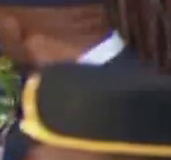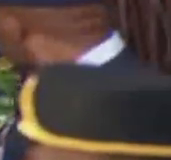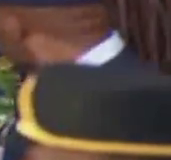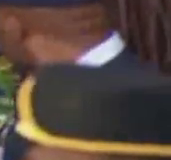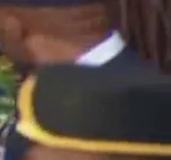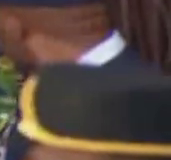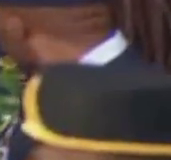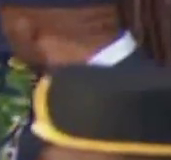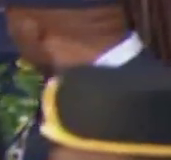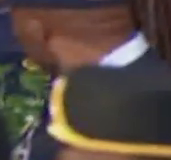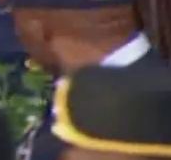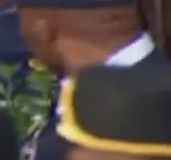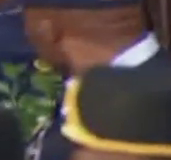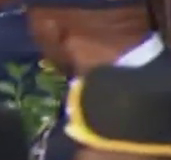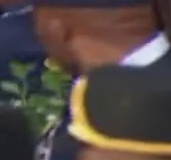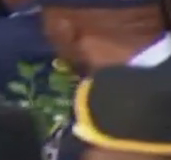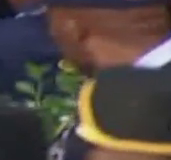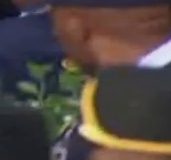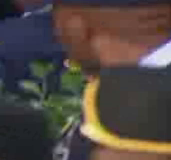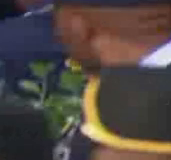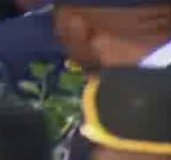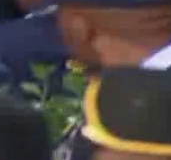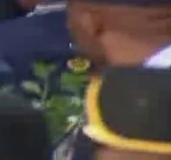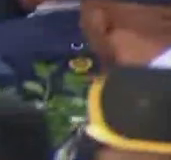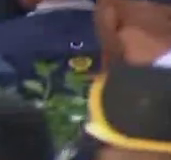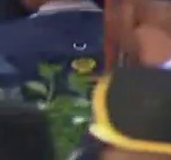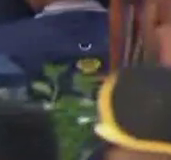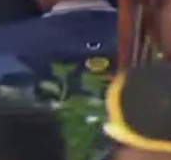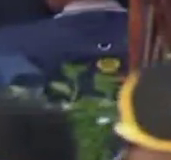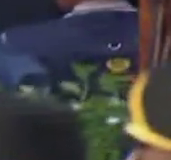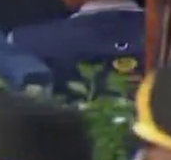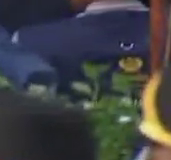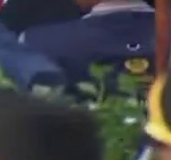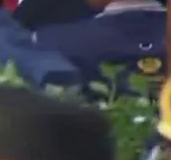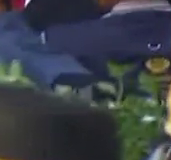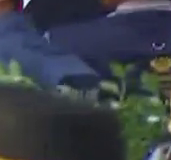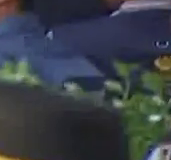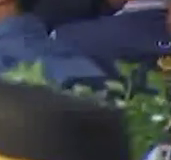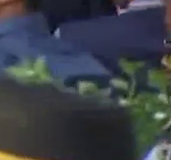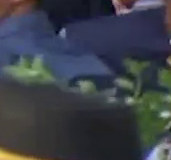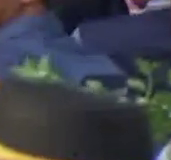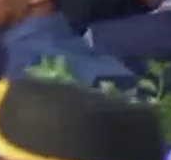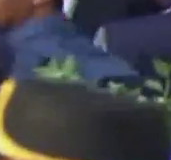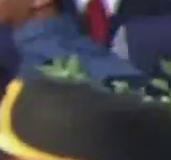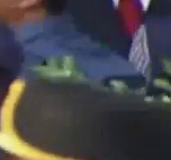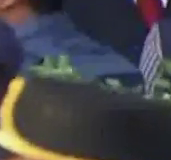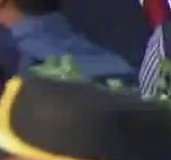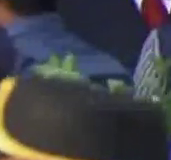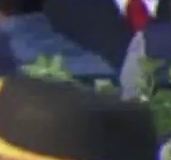been invited here. It's a panel of the wise, so to speak. People who are drawn from